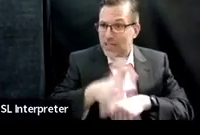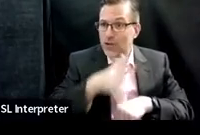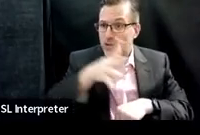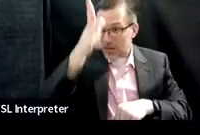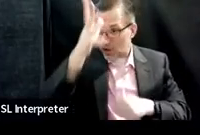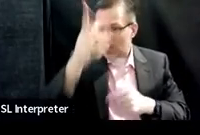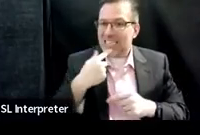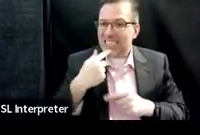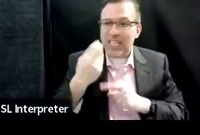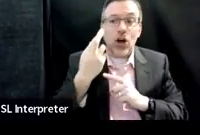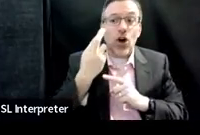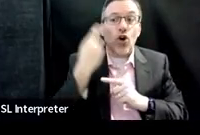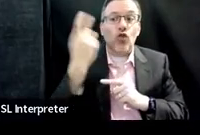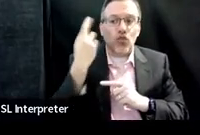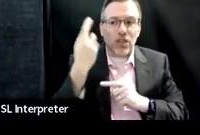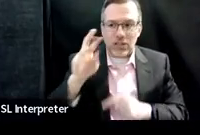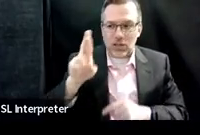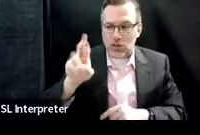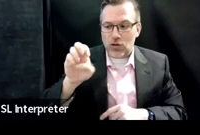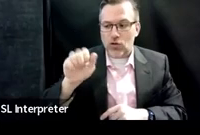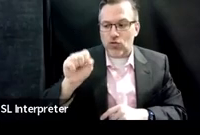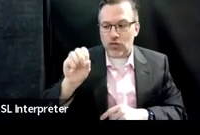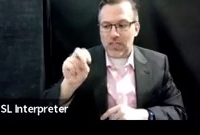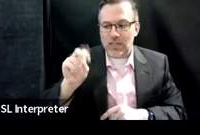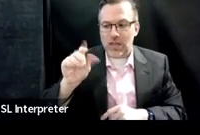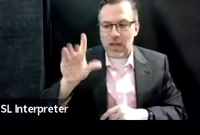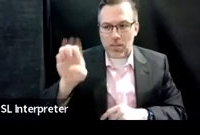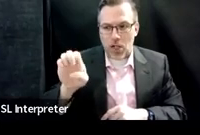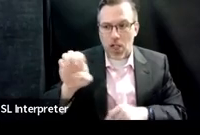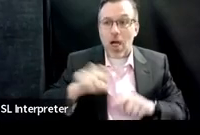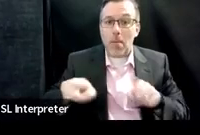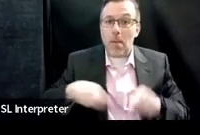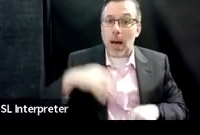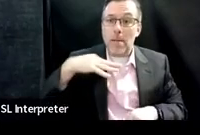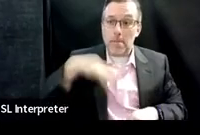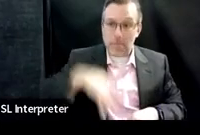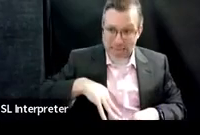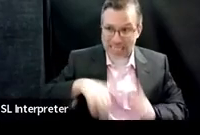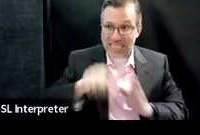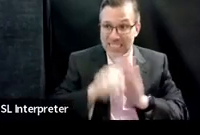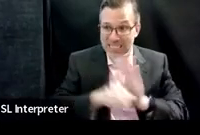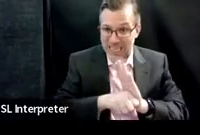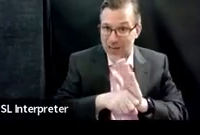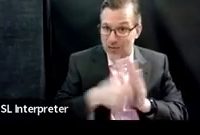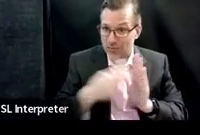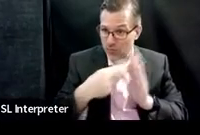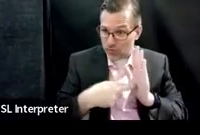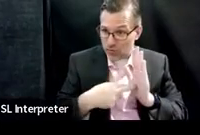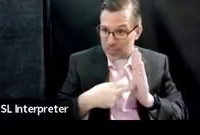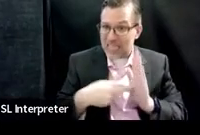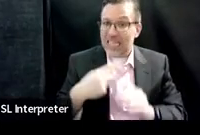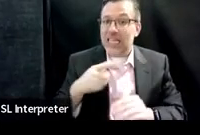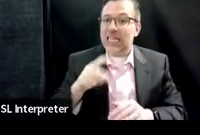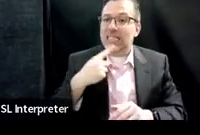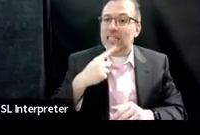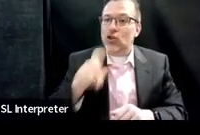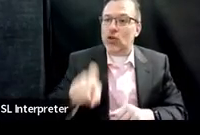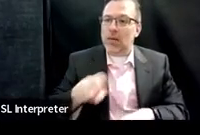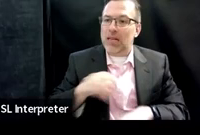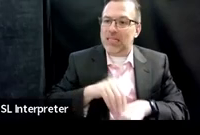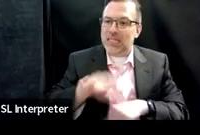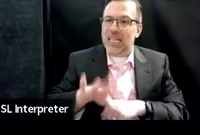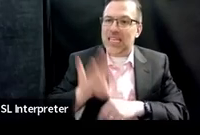time. However, Muser, the Maine state regulations, require that's 7 days prior